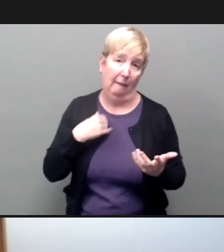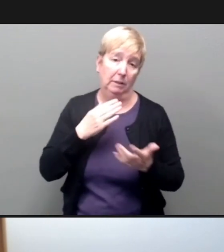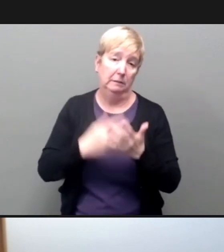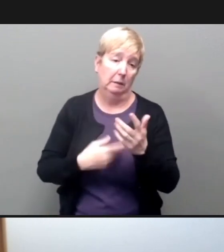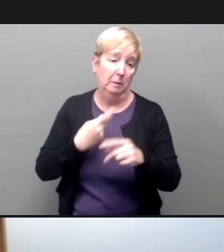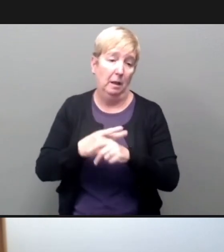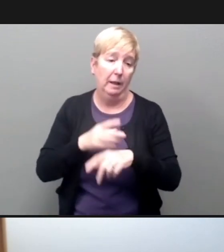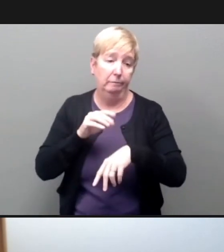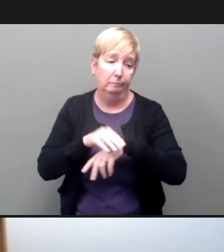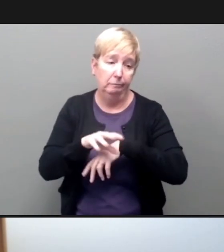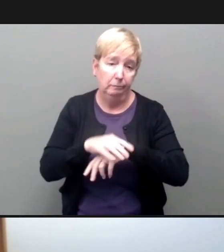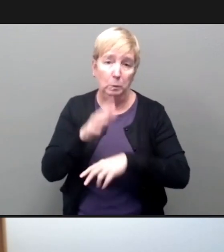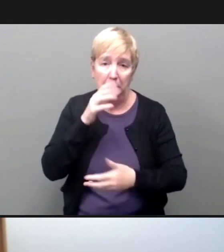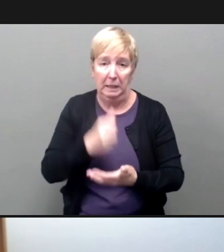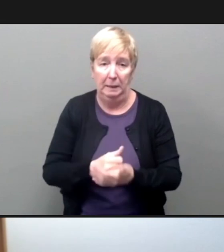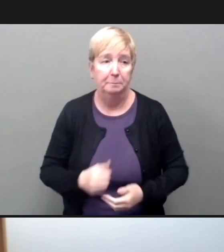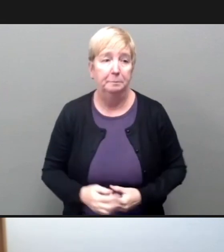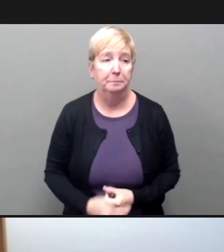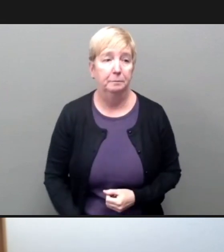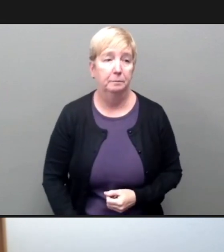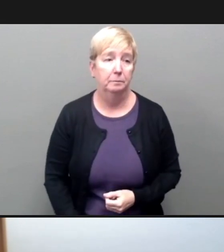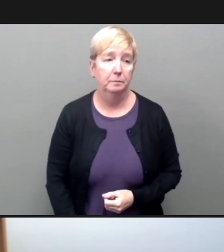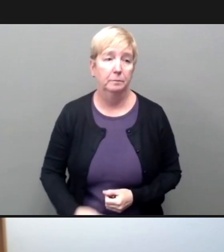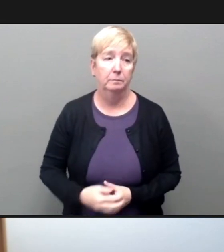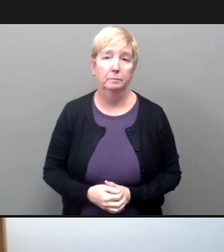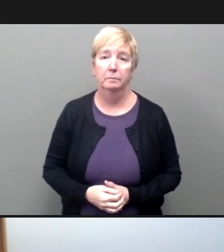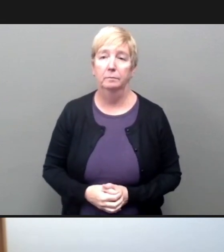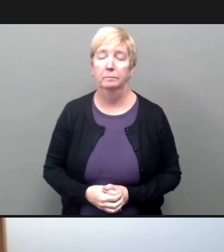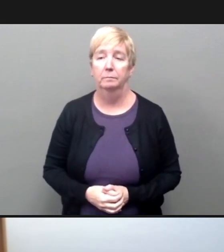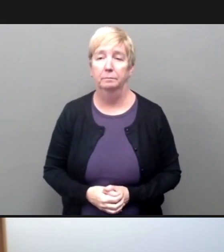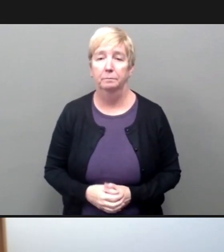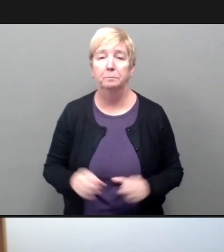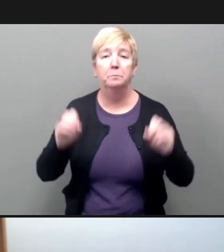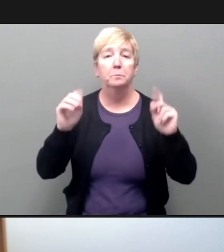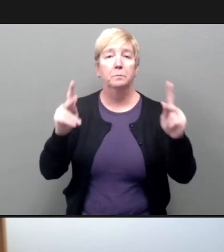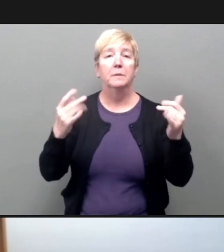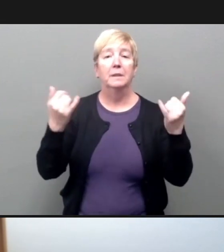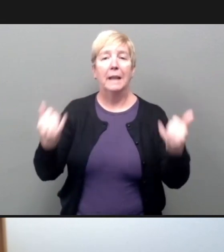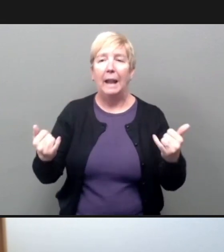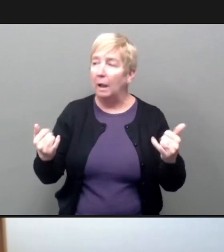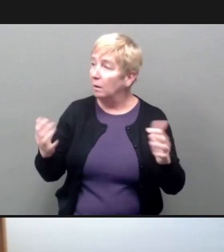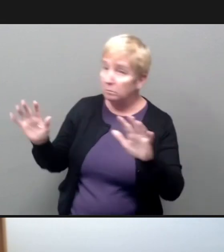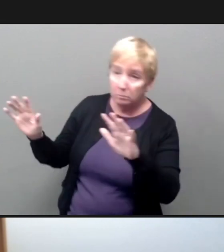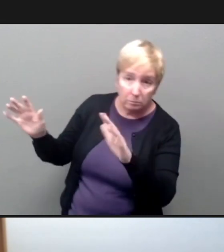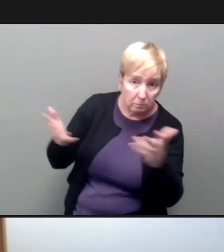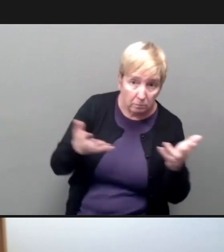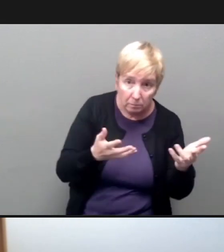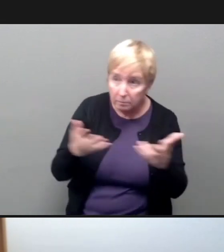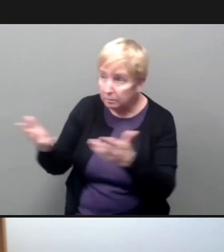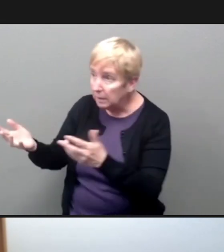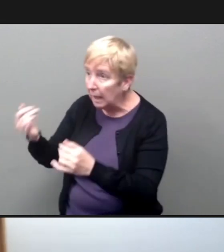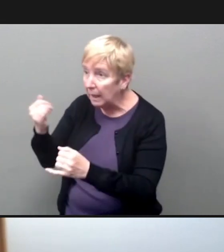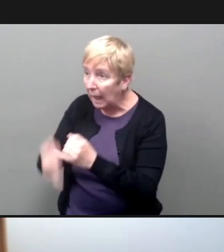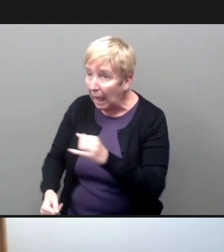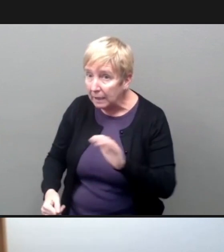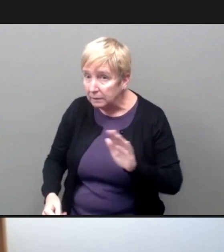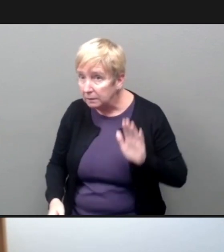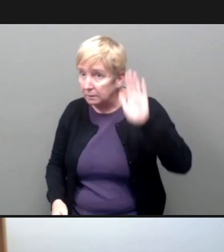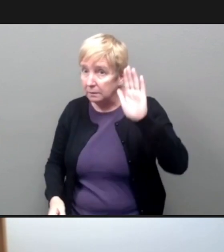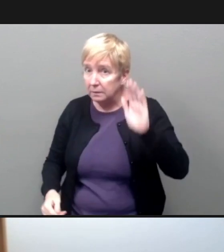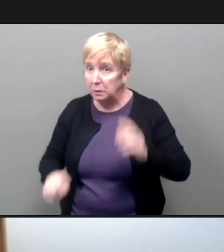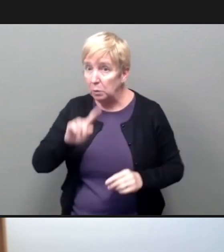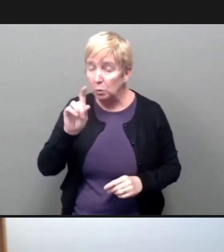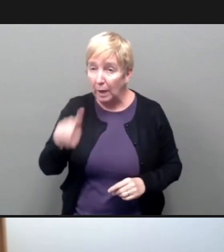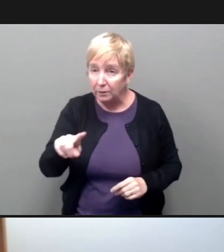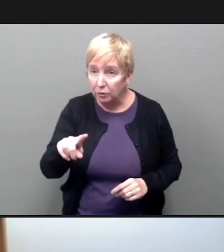great idea. All right, thanks to you both. Well, I'll just do a last call. Anyone want to raise a hand and ask one final question